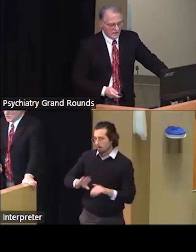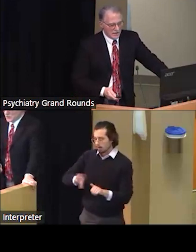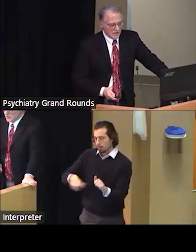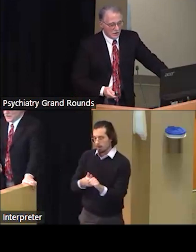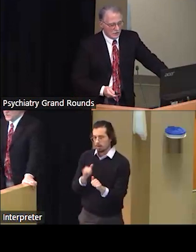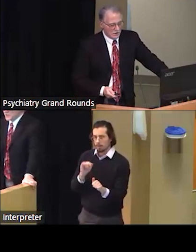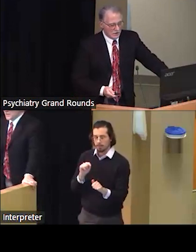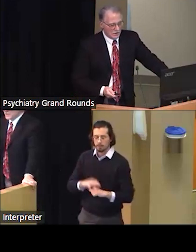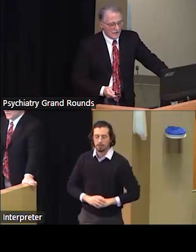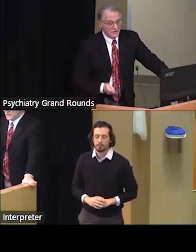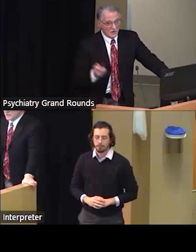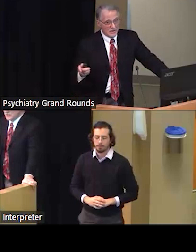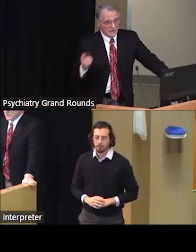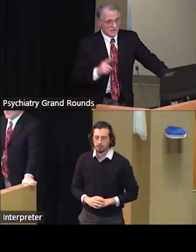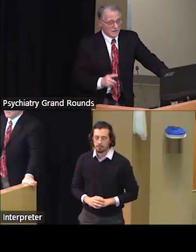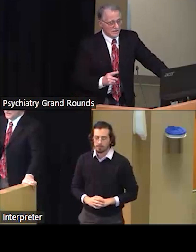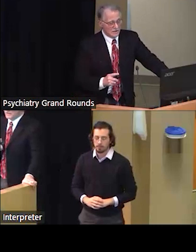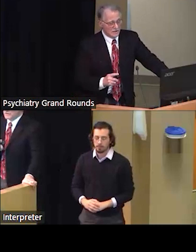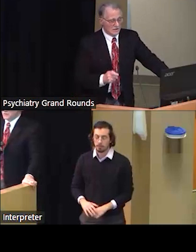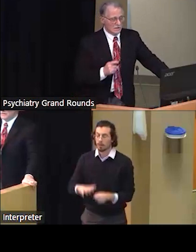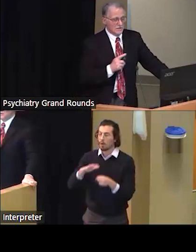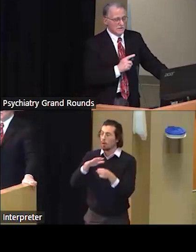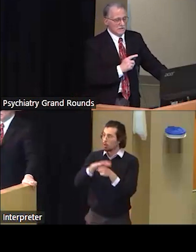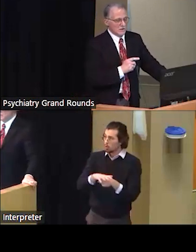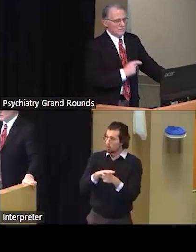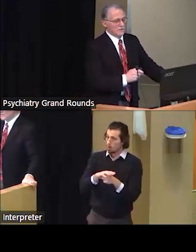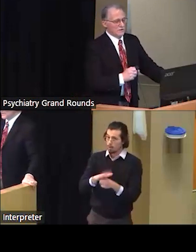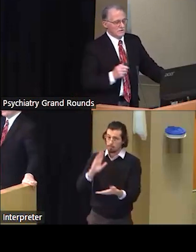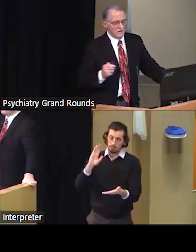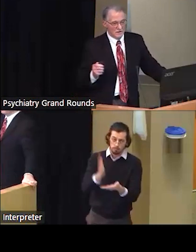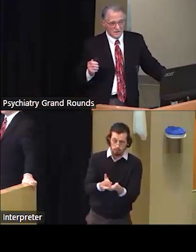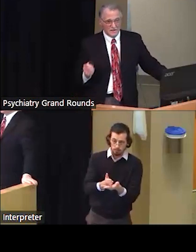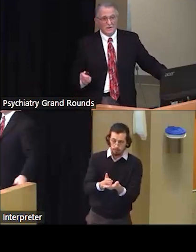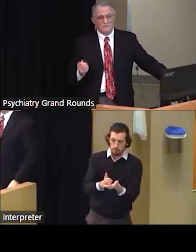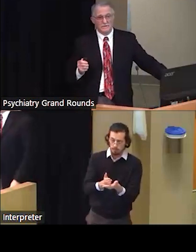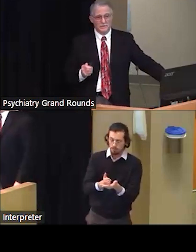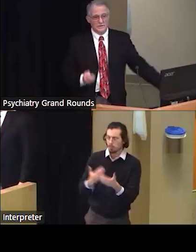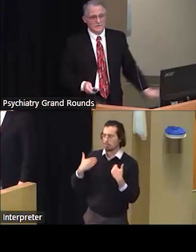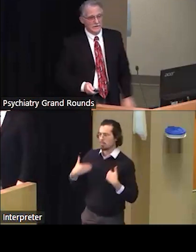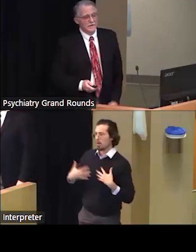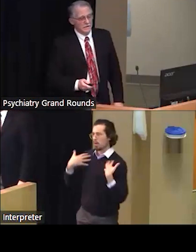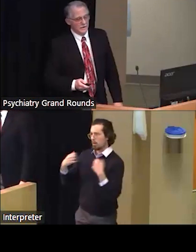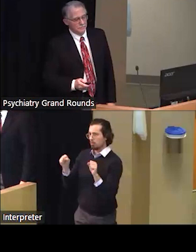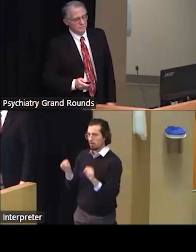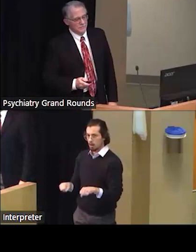this. So if the stress ceases, some things can reverse. So this is a call for urgent